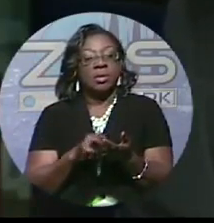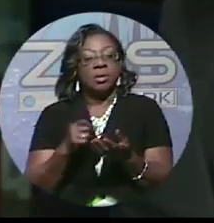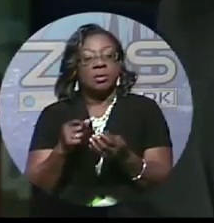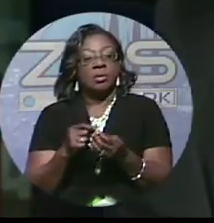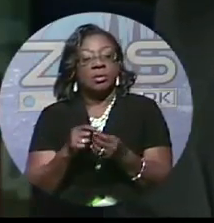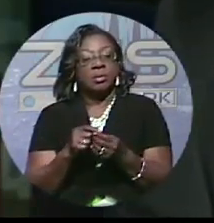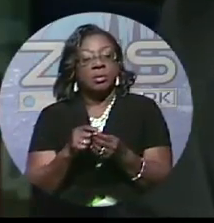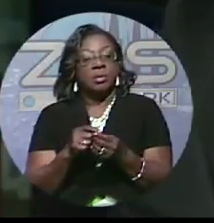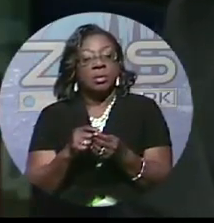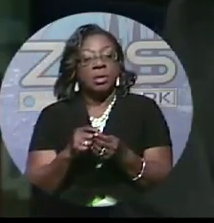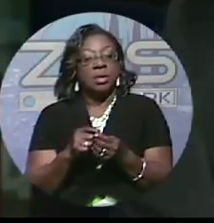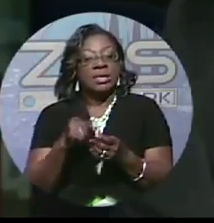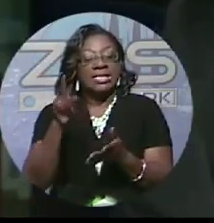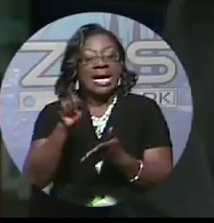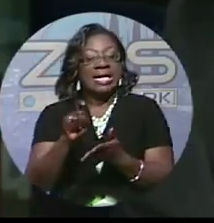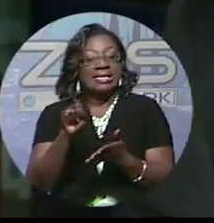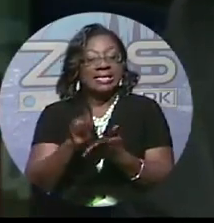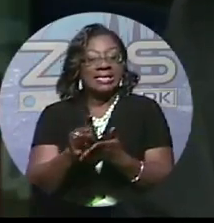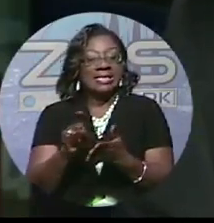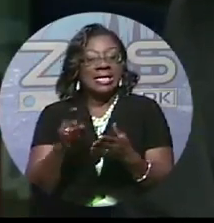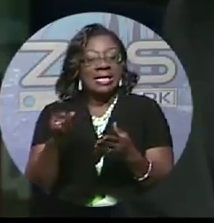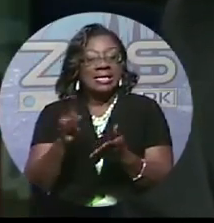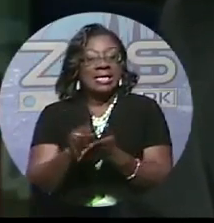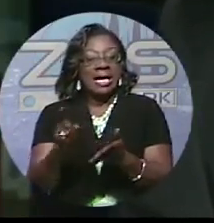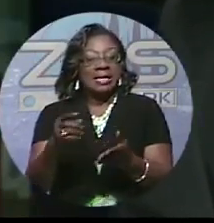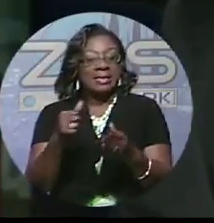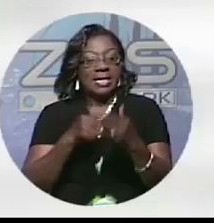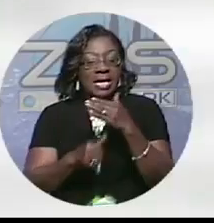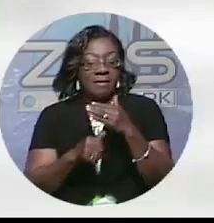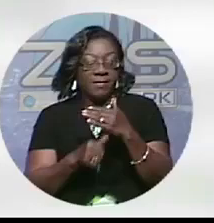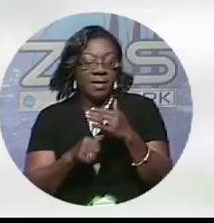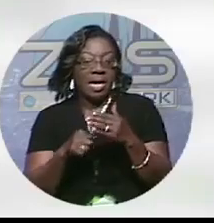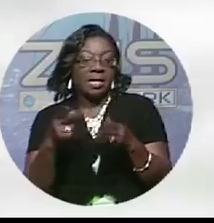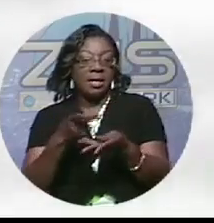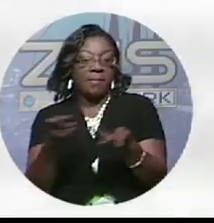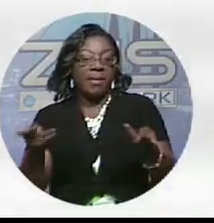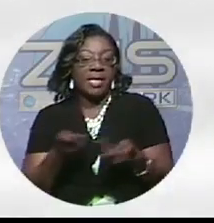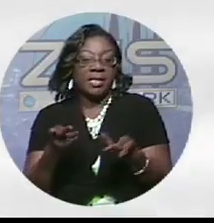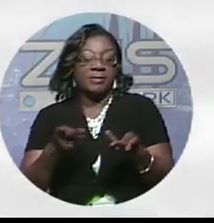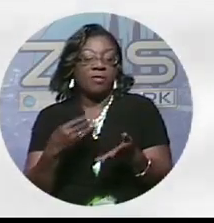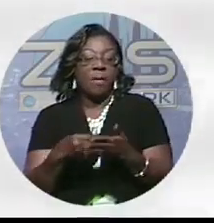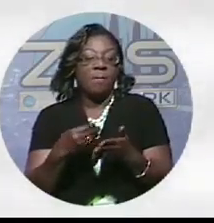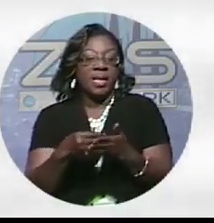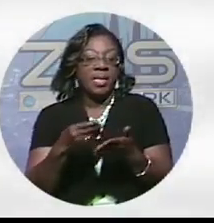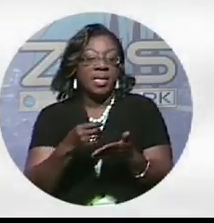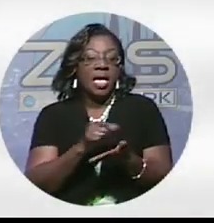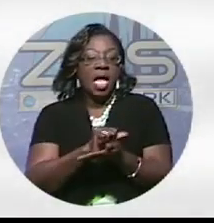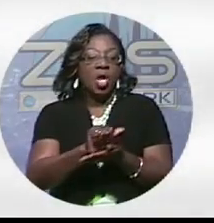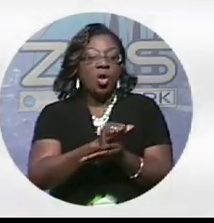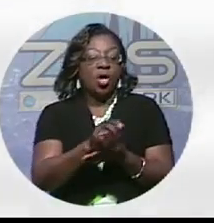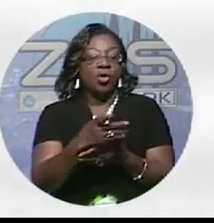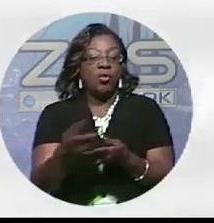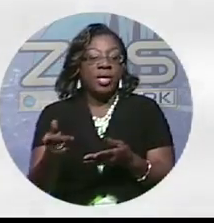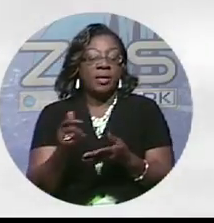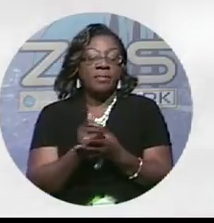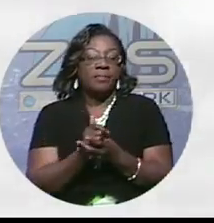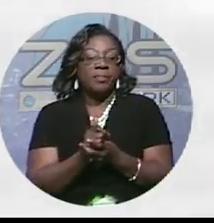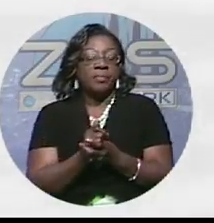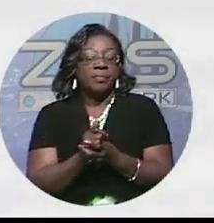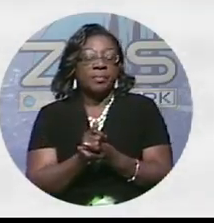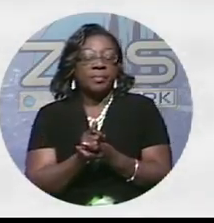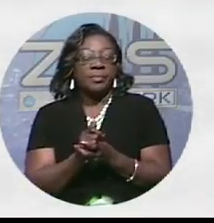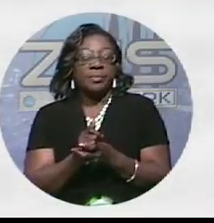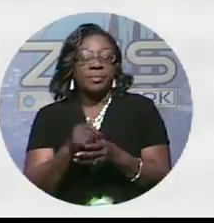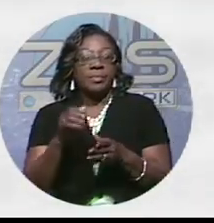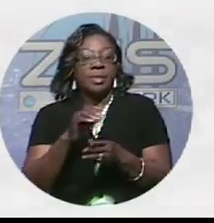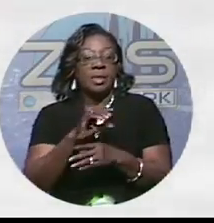words, tax haven and a place for money laundering. Yes, we're going to be active. There's cross-border flows of